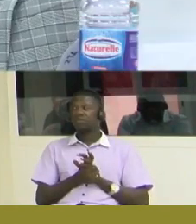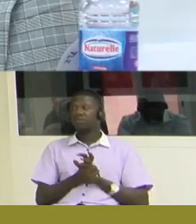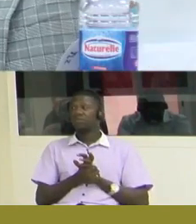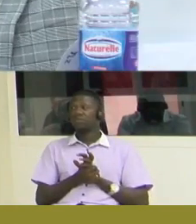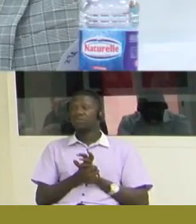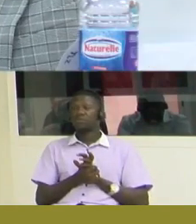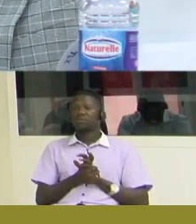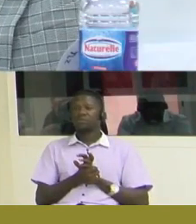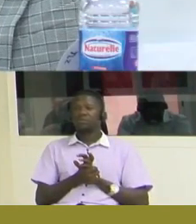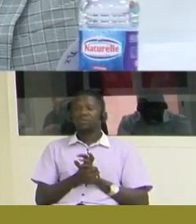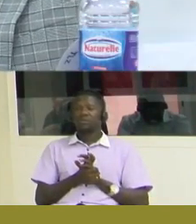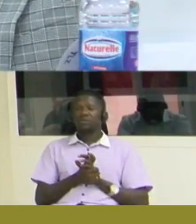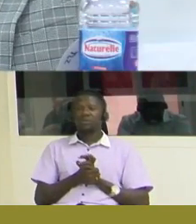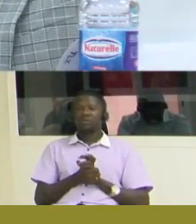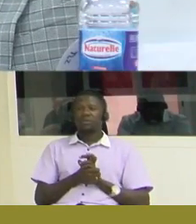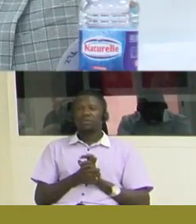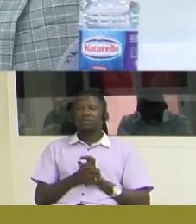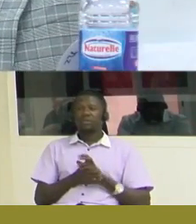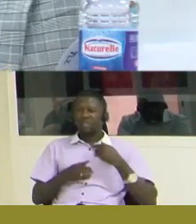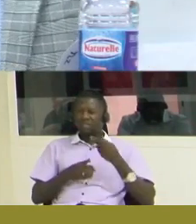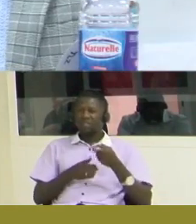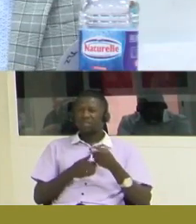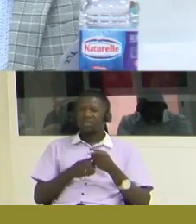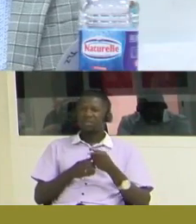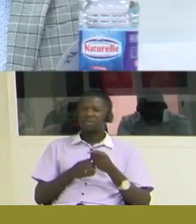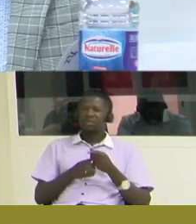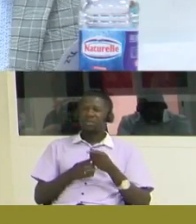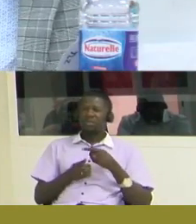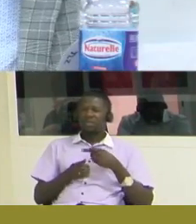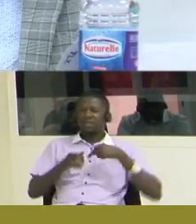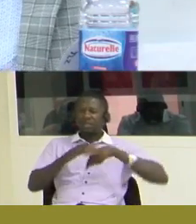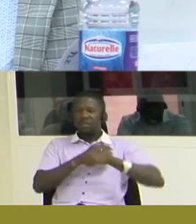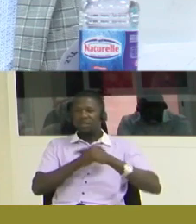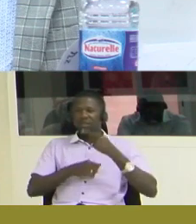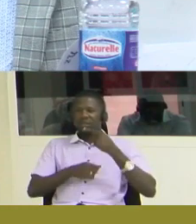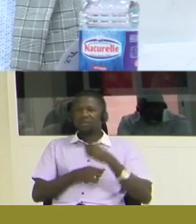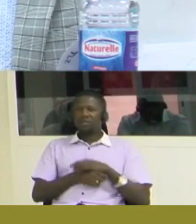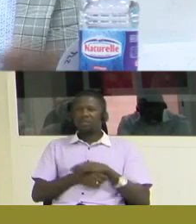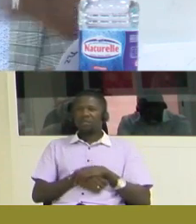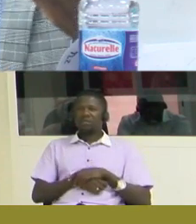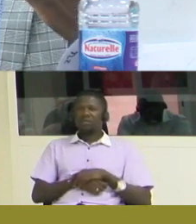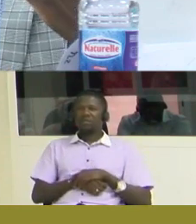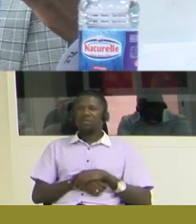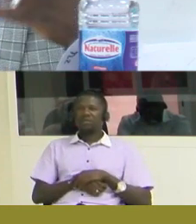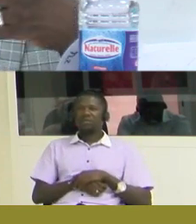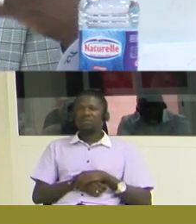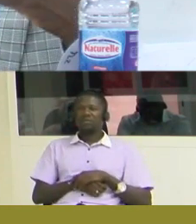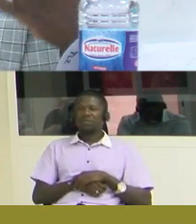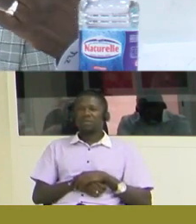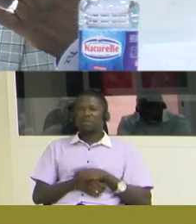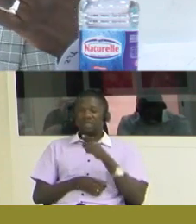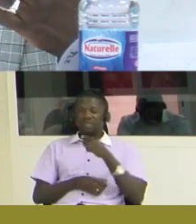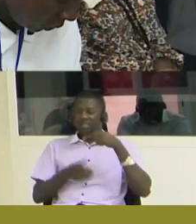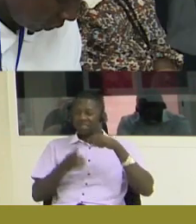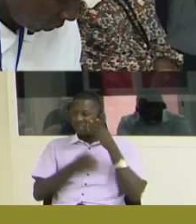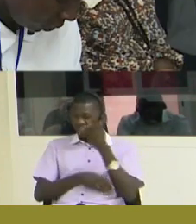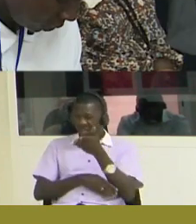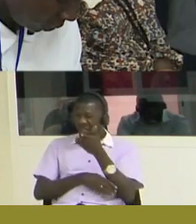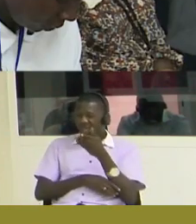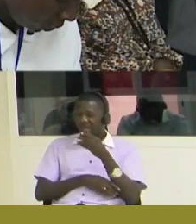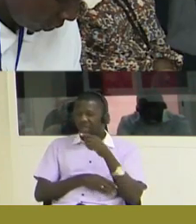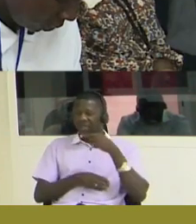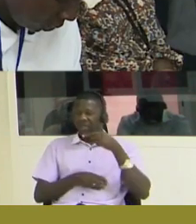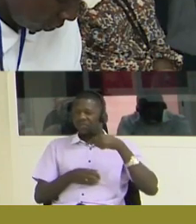say in The Gambia National Army sorry I dentists is there a realization in The